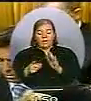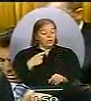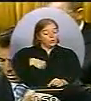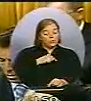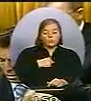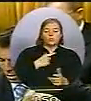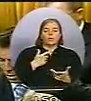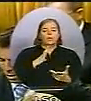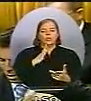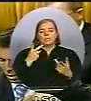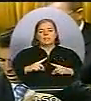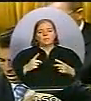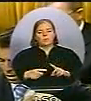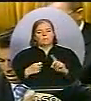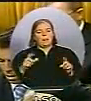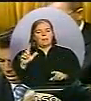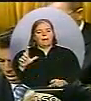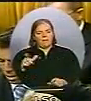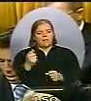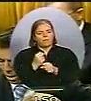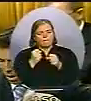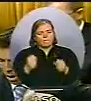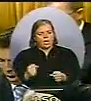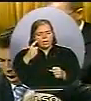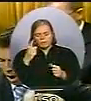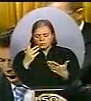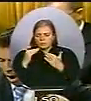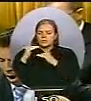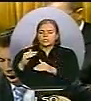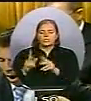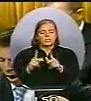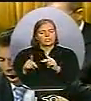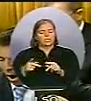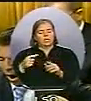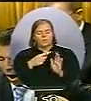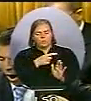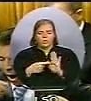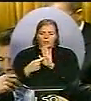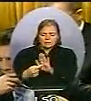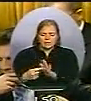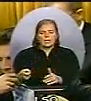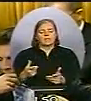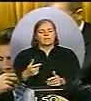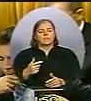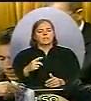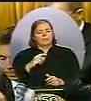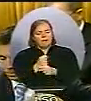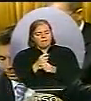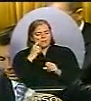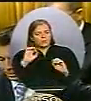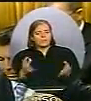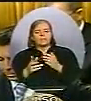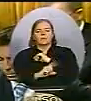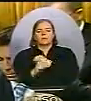from Labrador who's working hard to defend the interests of the people he represents and working to create jobs in his community. And what does